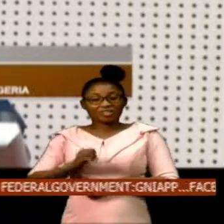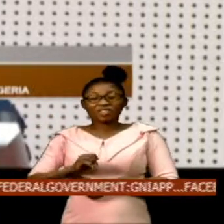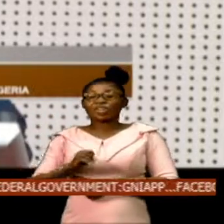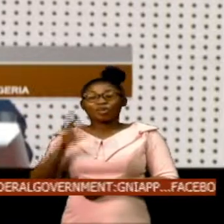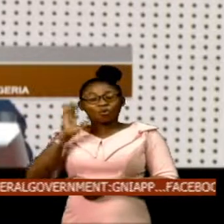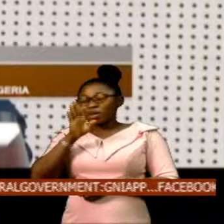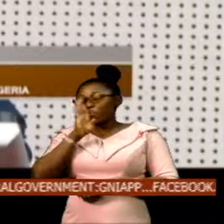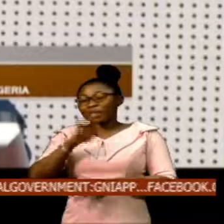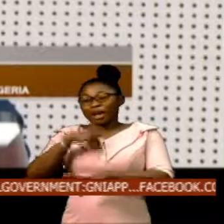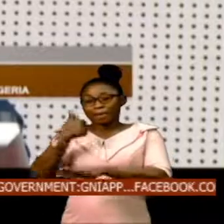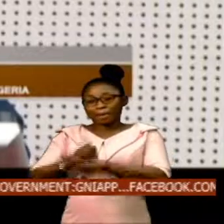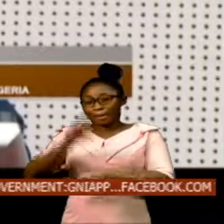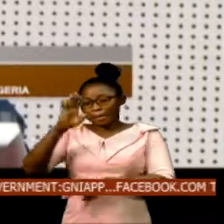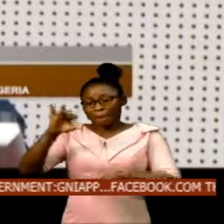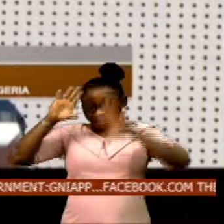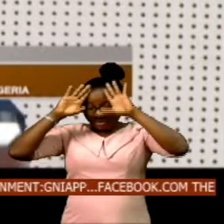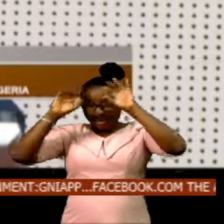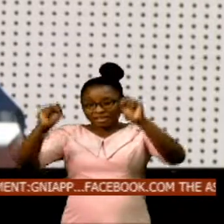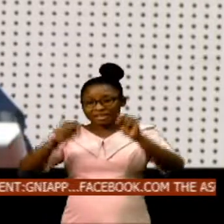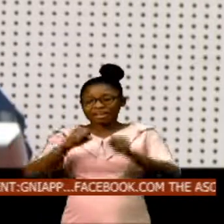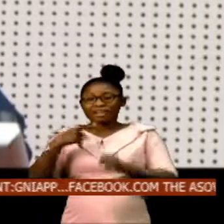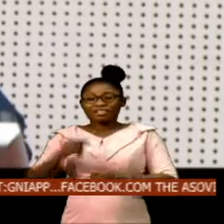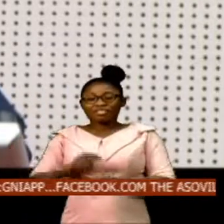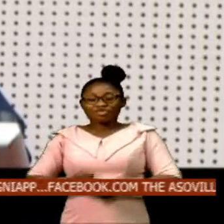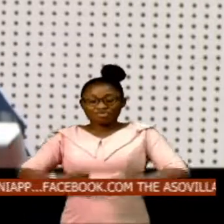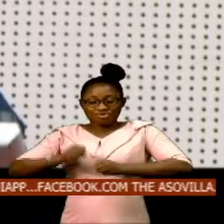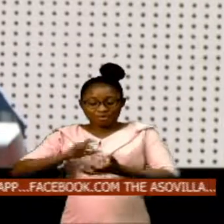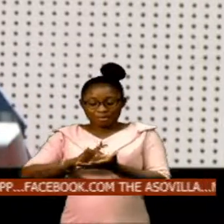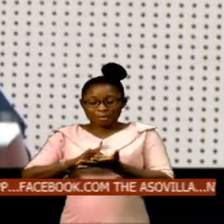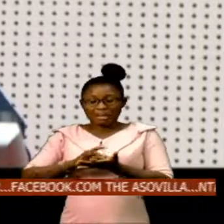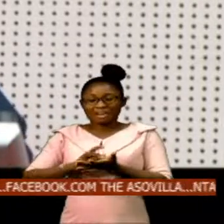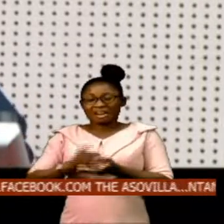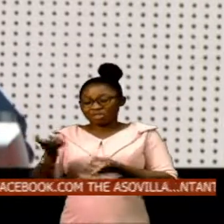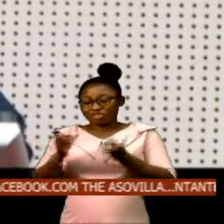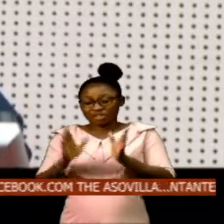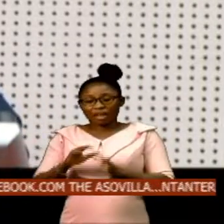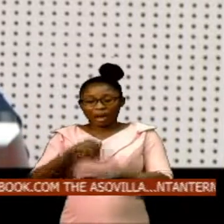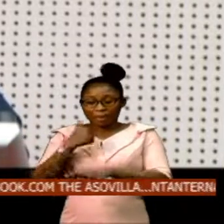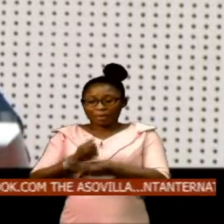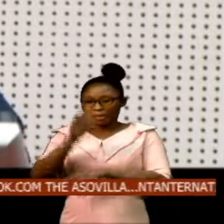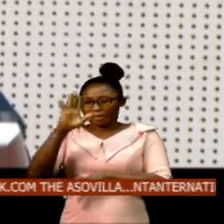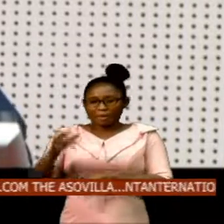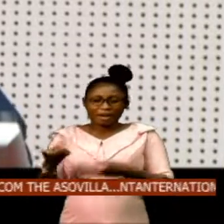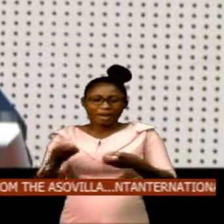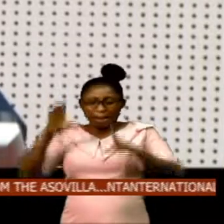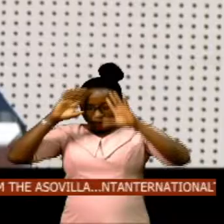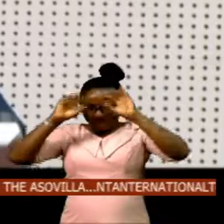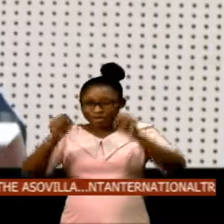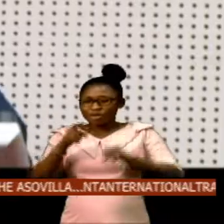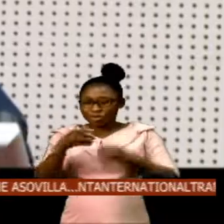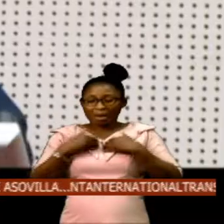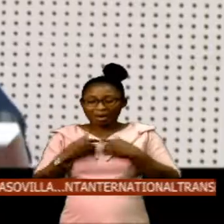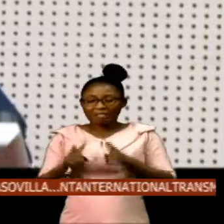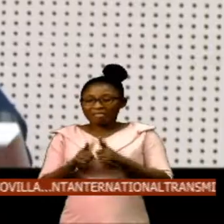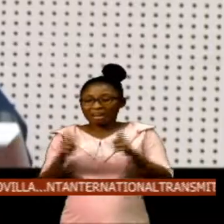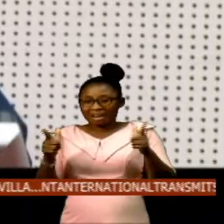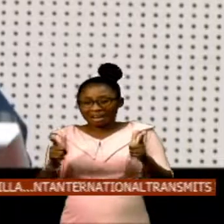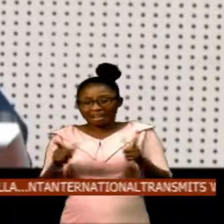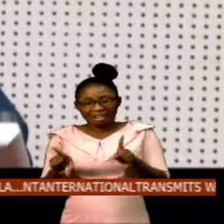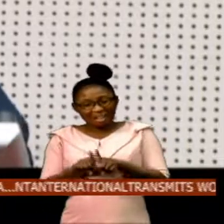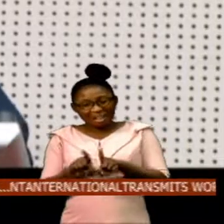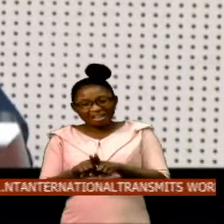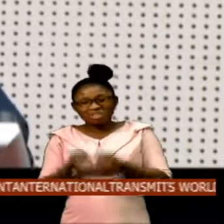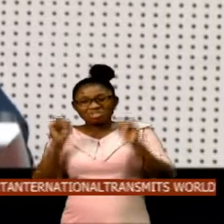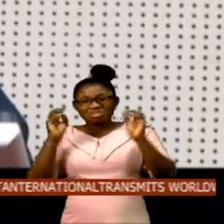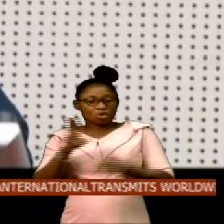be appointed by the president. The chief medical director will also be appointed by the president. So you have like a teaching hospital